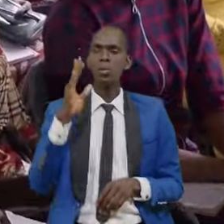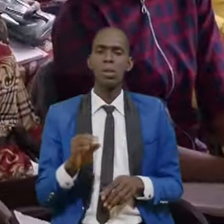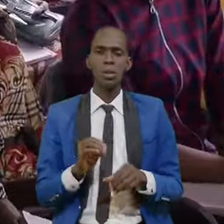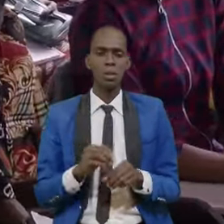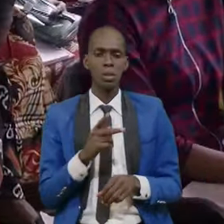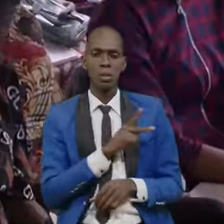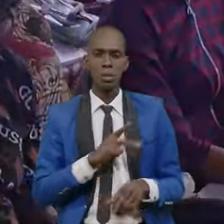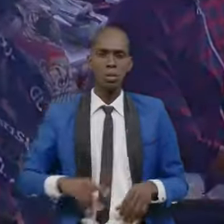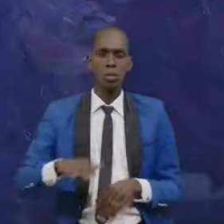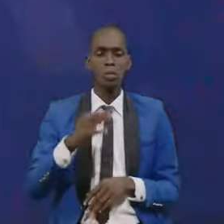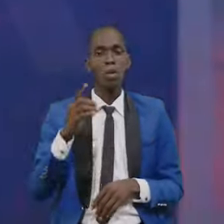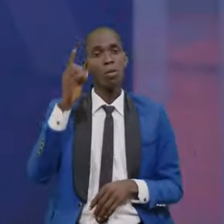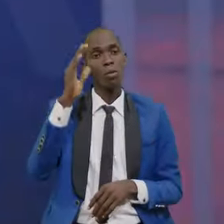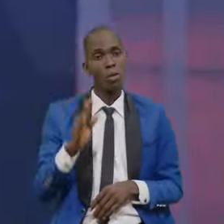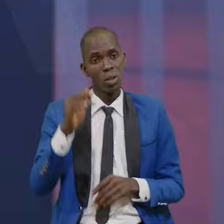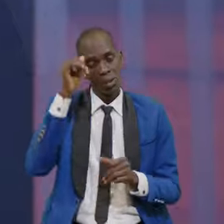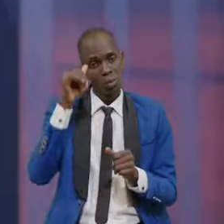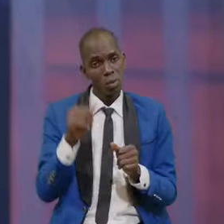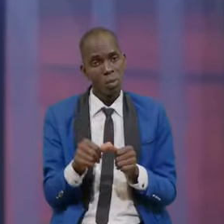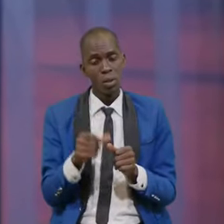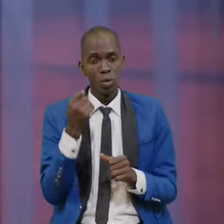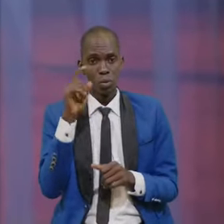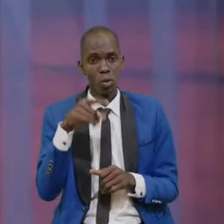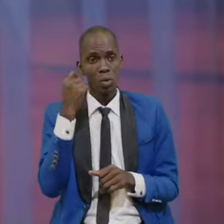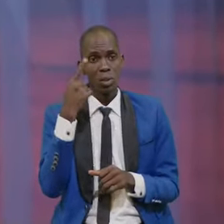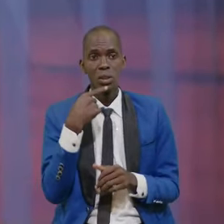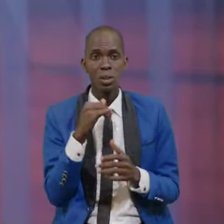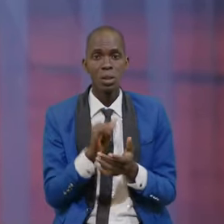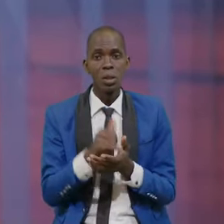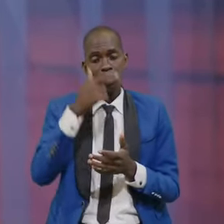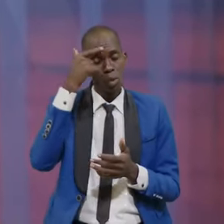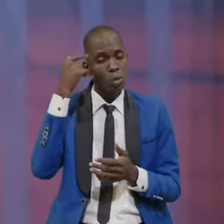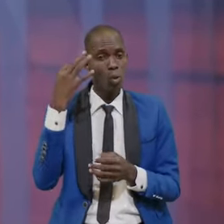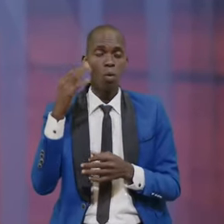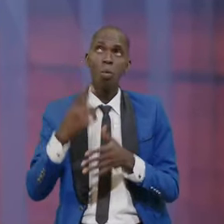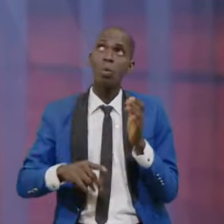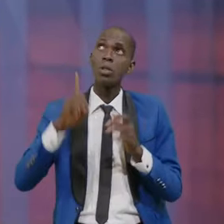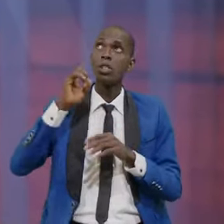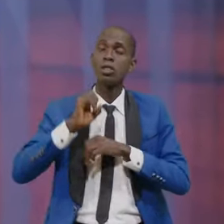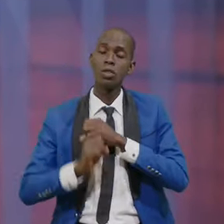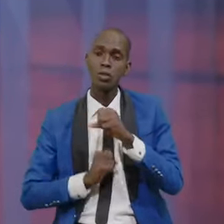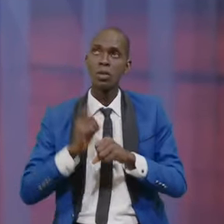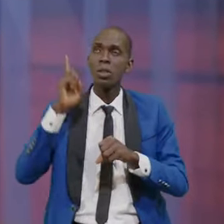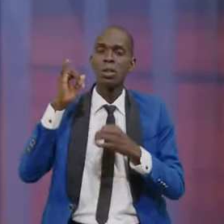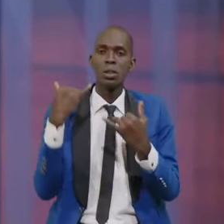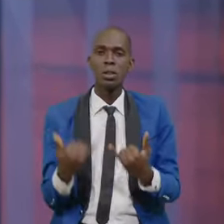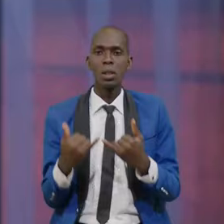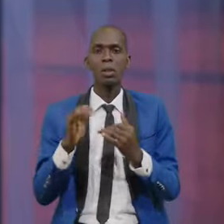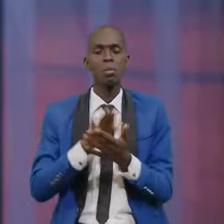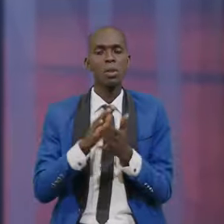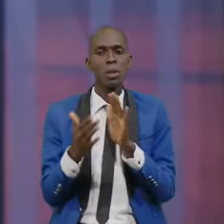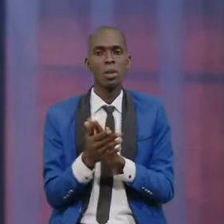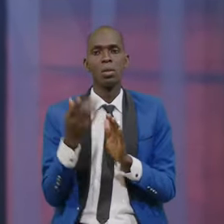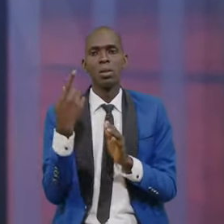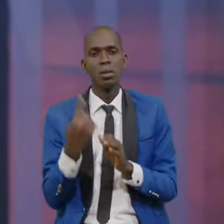he, because of what he suffered, he provided, he's become the author of eternal salvation